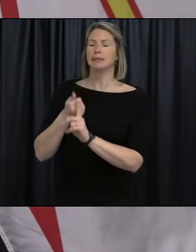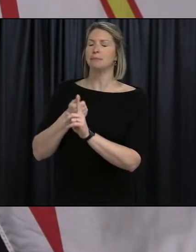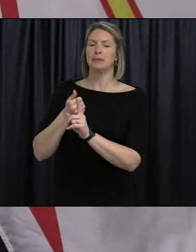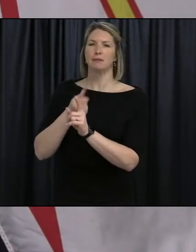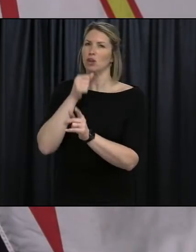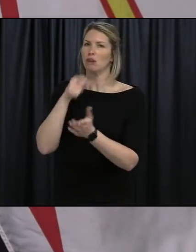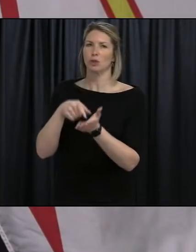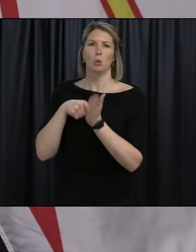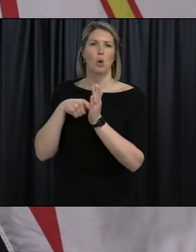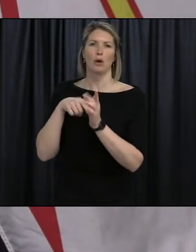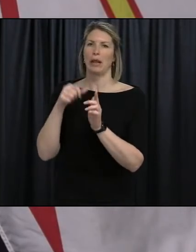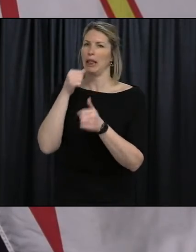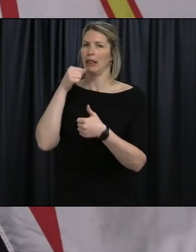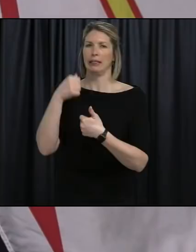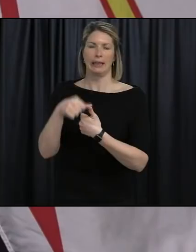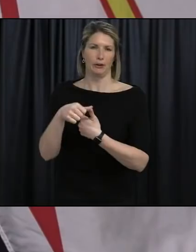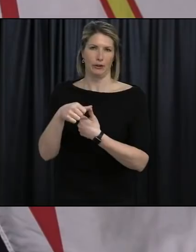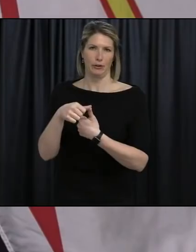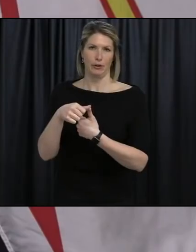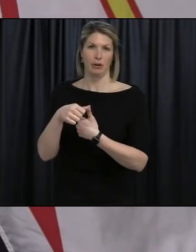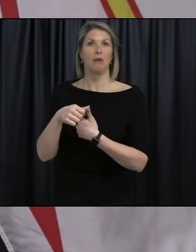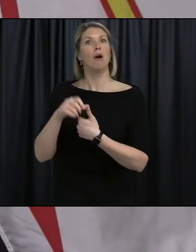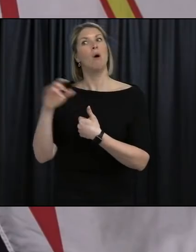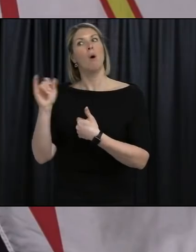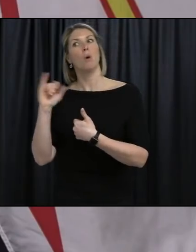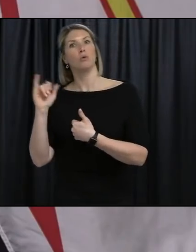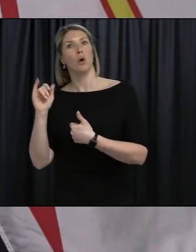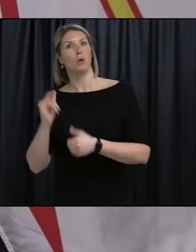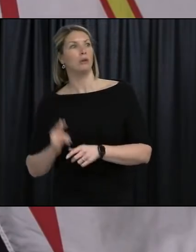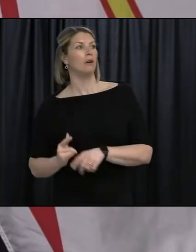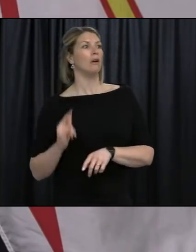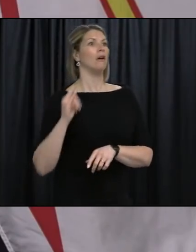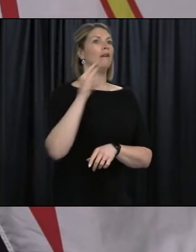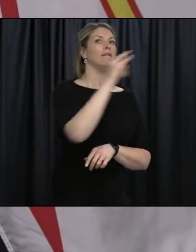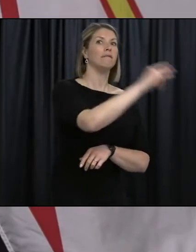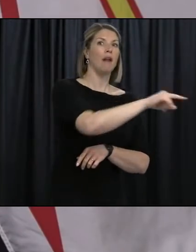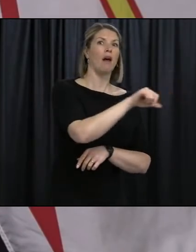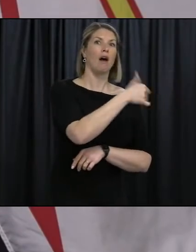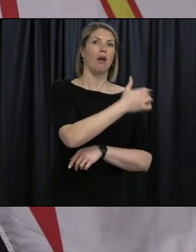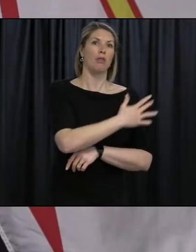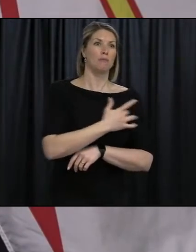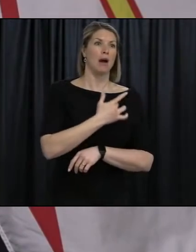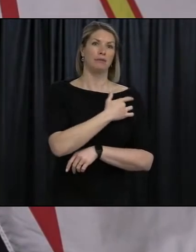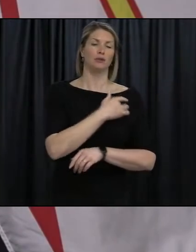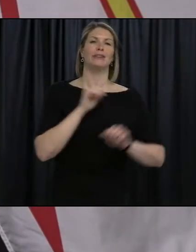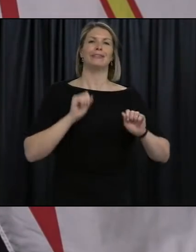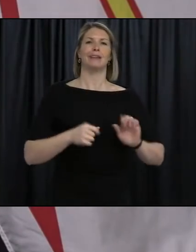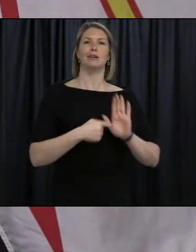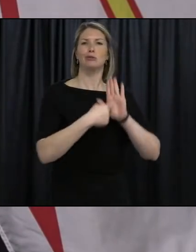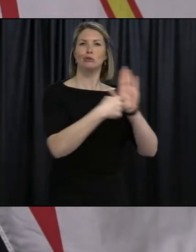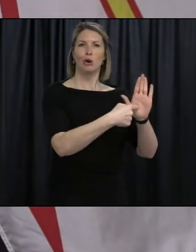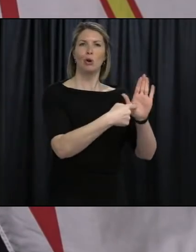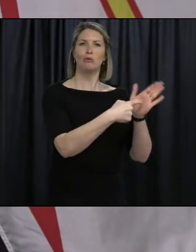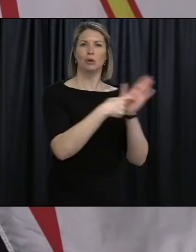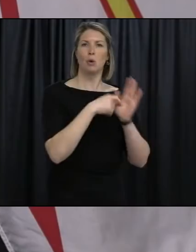healthcare workers in regional health authorities, as there is an existing process in place for these individuals.